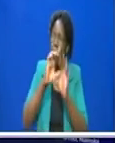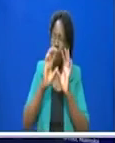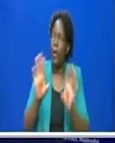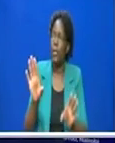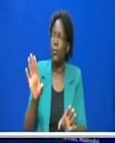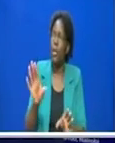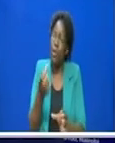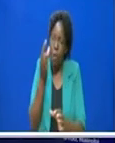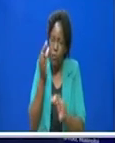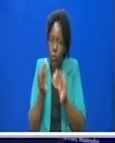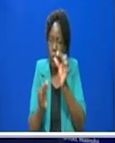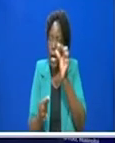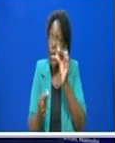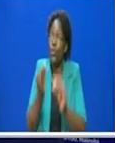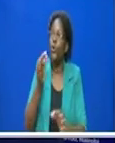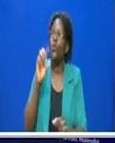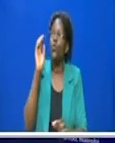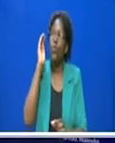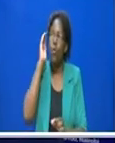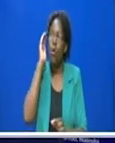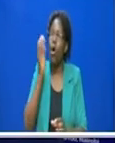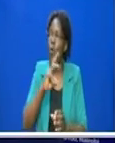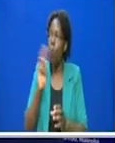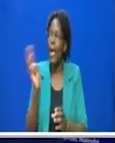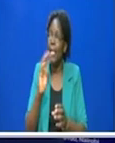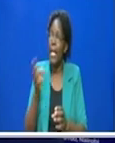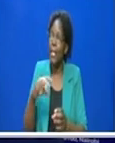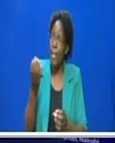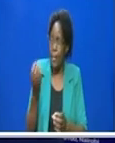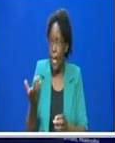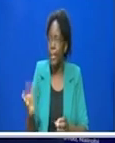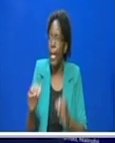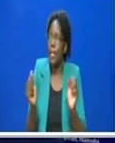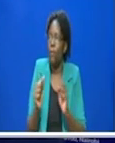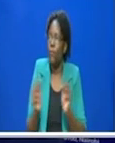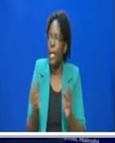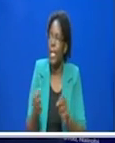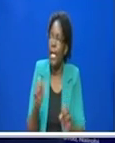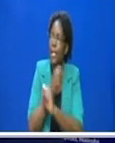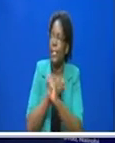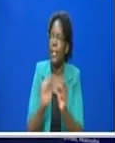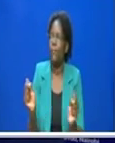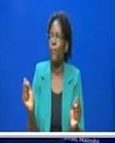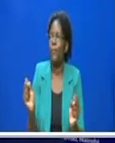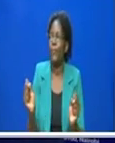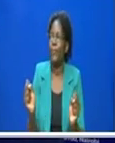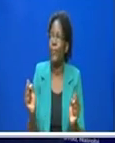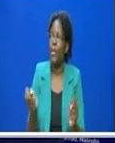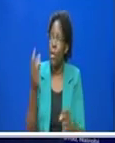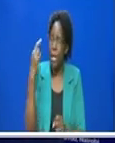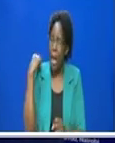know whether your commodity in the fridge is safe. Yes. Okay.